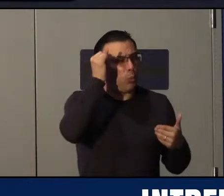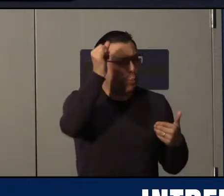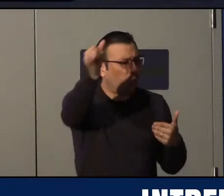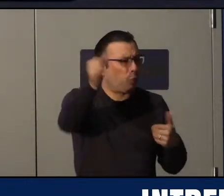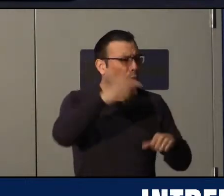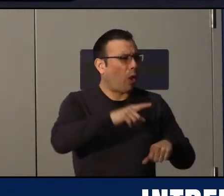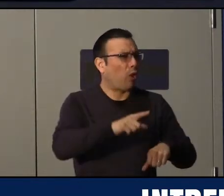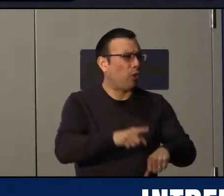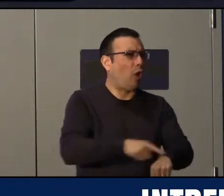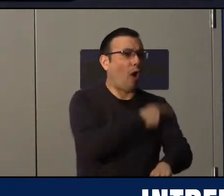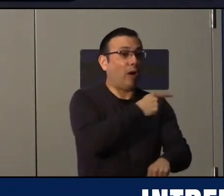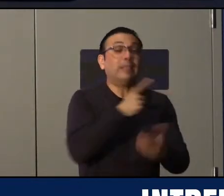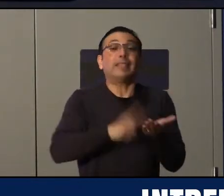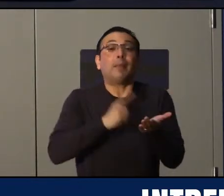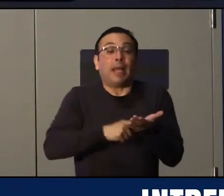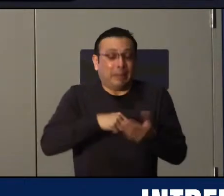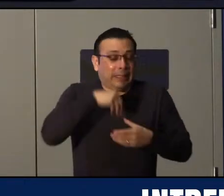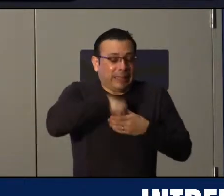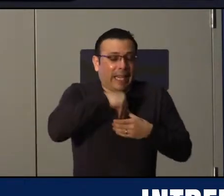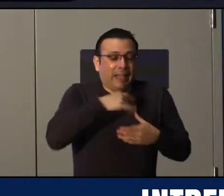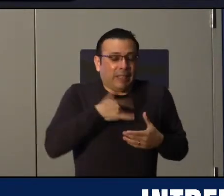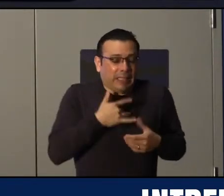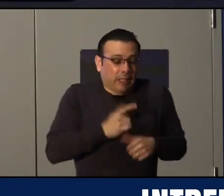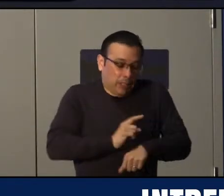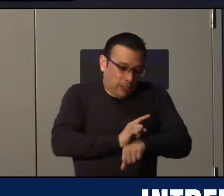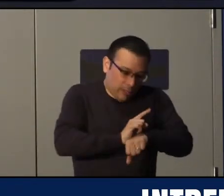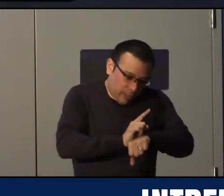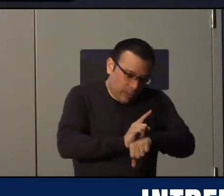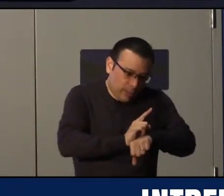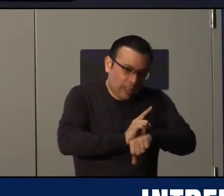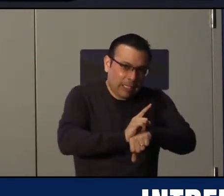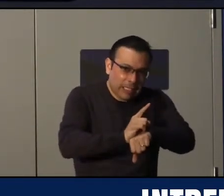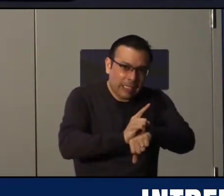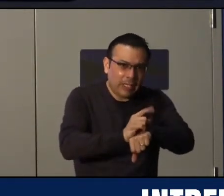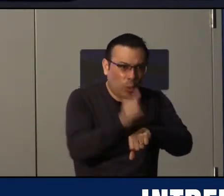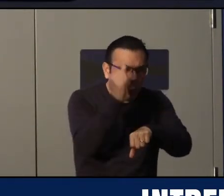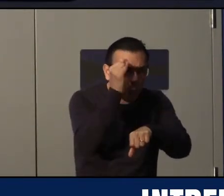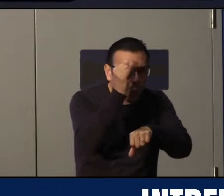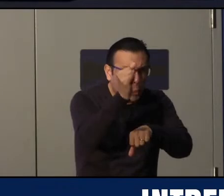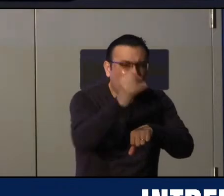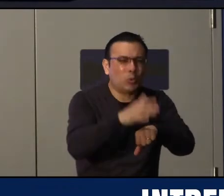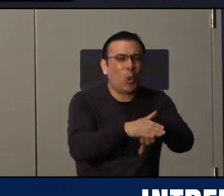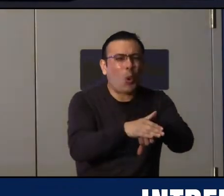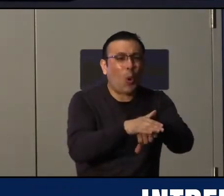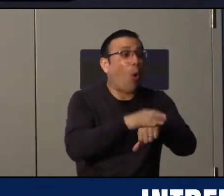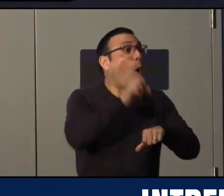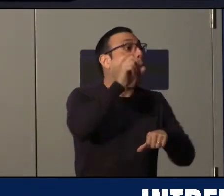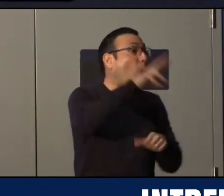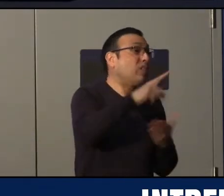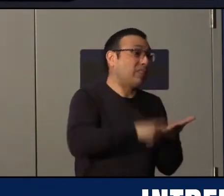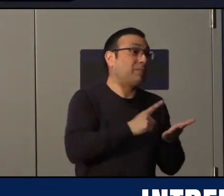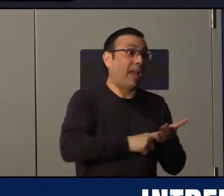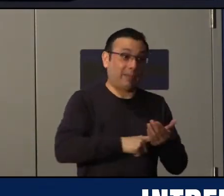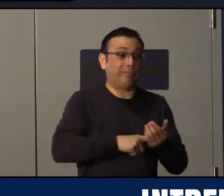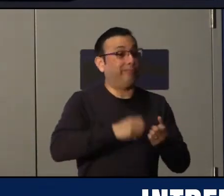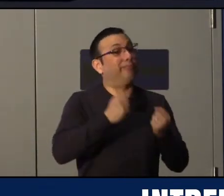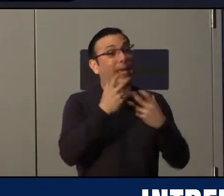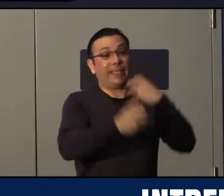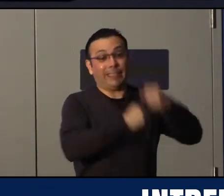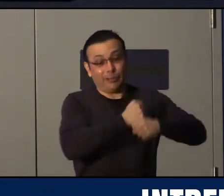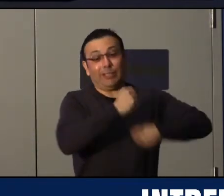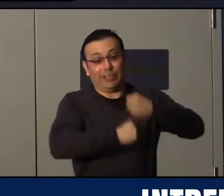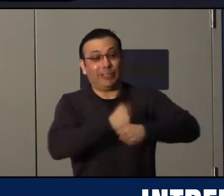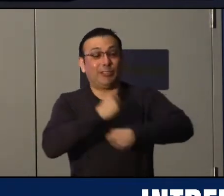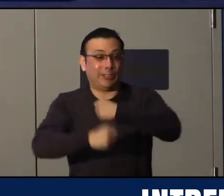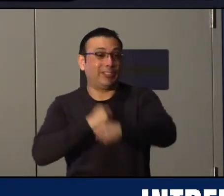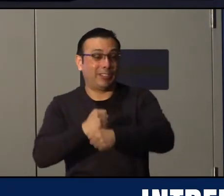either feels like a long one or it really was a long one. I grew up, I'm really thankful to